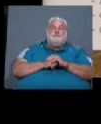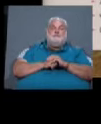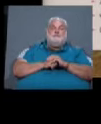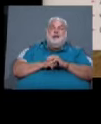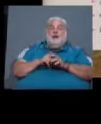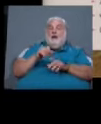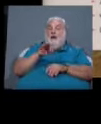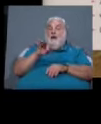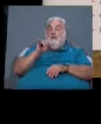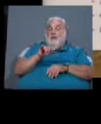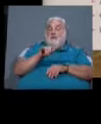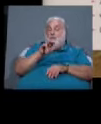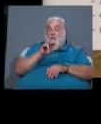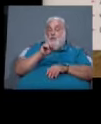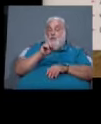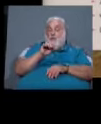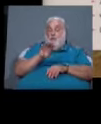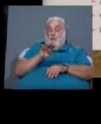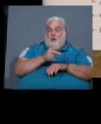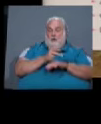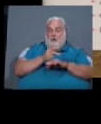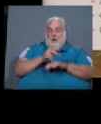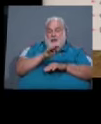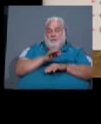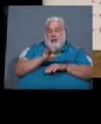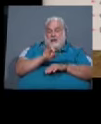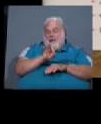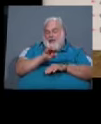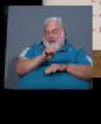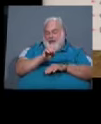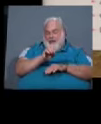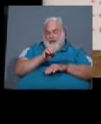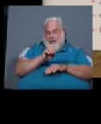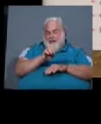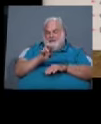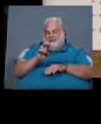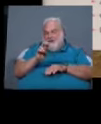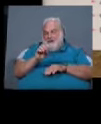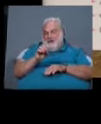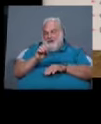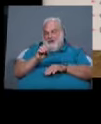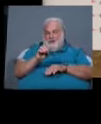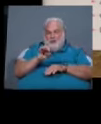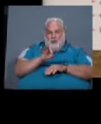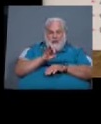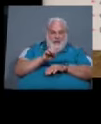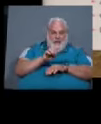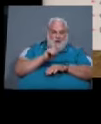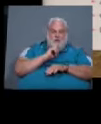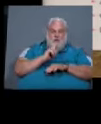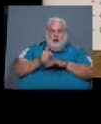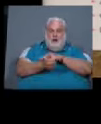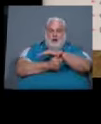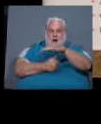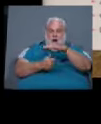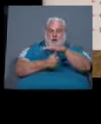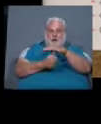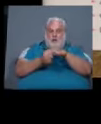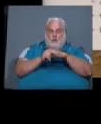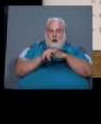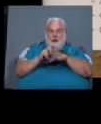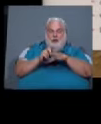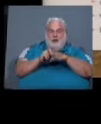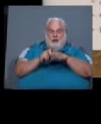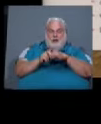those 304 spots, about 80 of those, or 76 to 80 of those, are underground, below